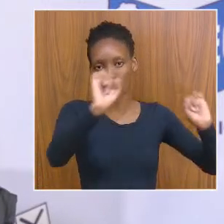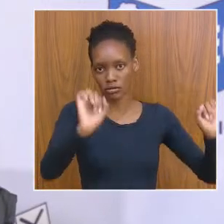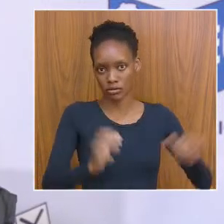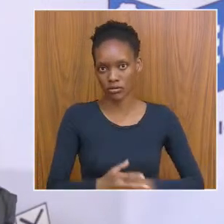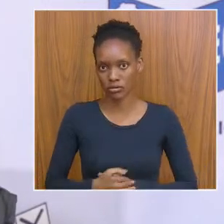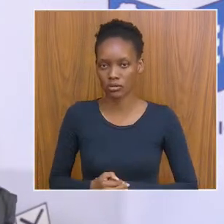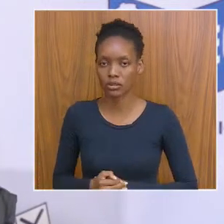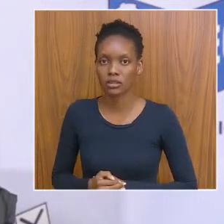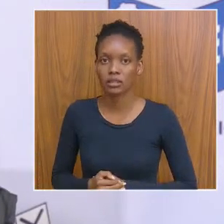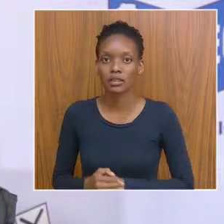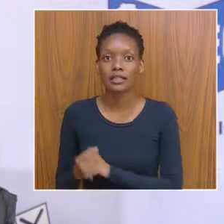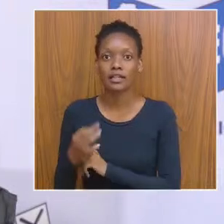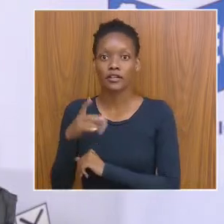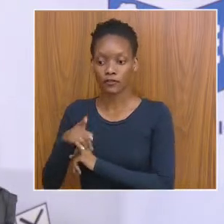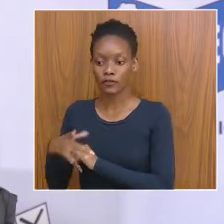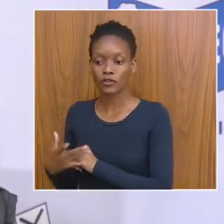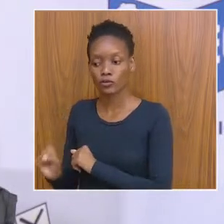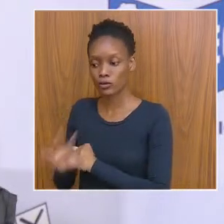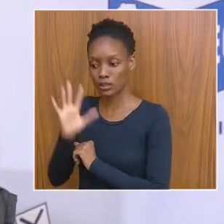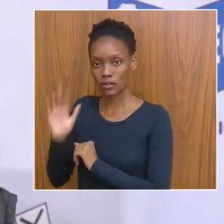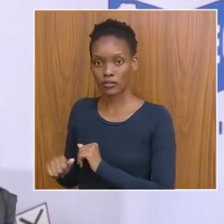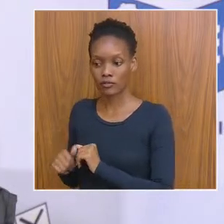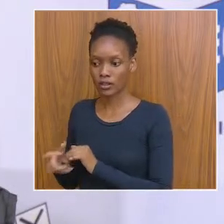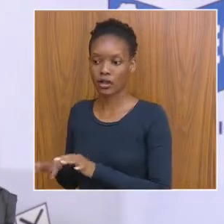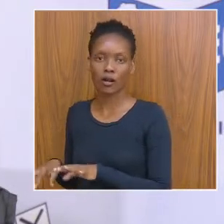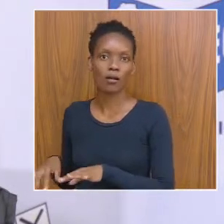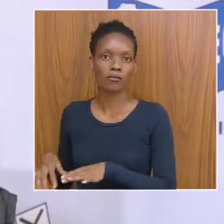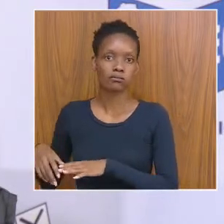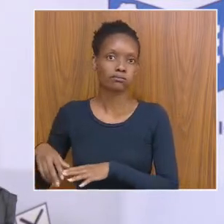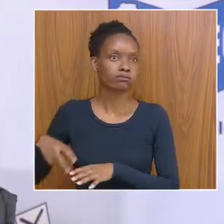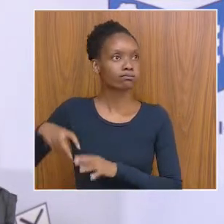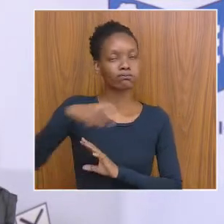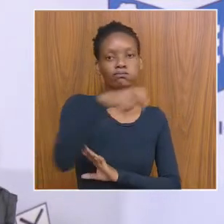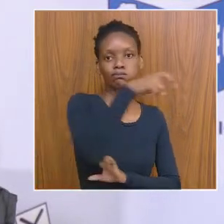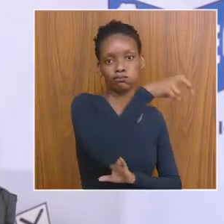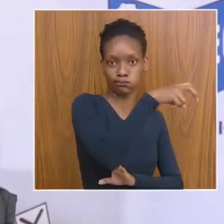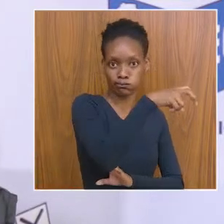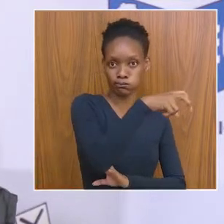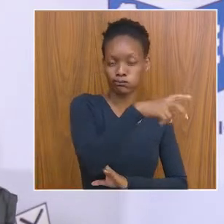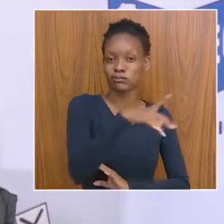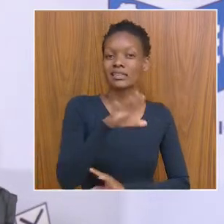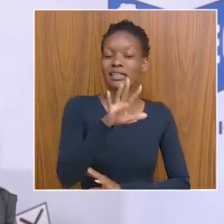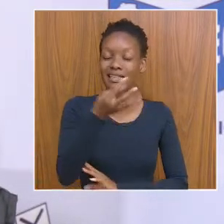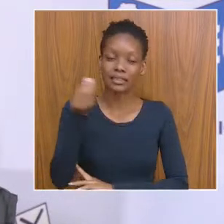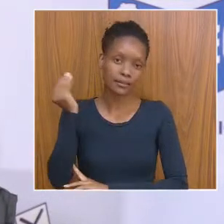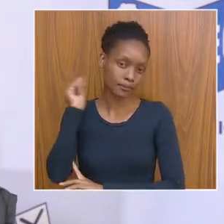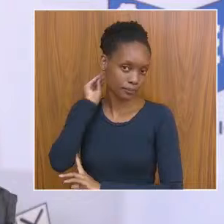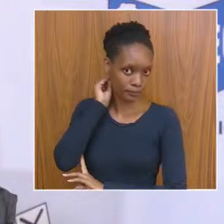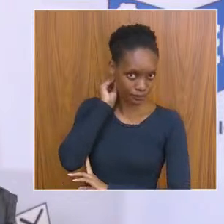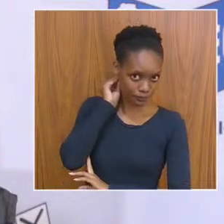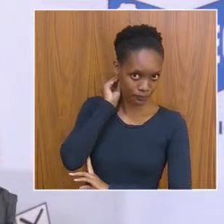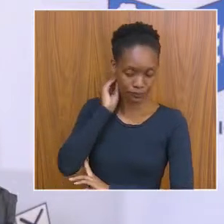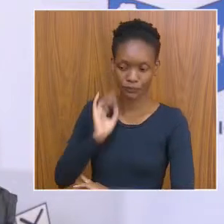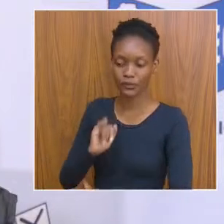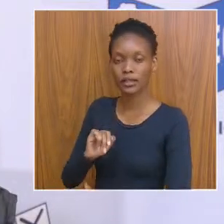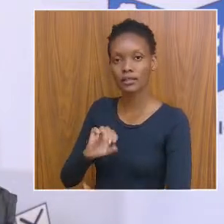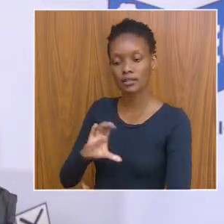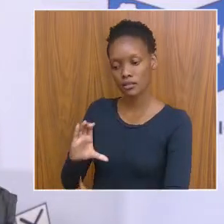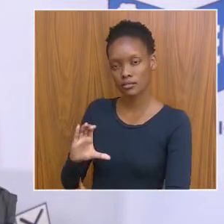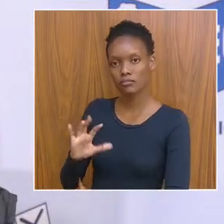Those traveling out of the country and between countries must take note that the period to notify the Commission